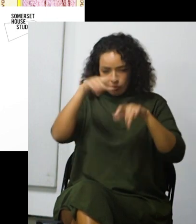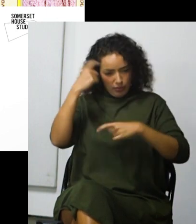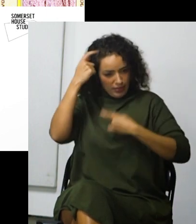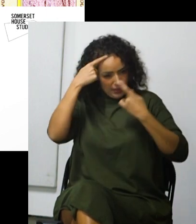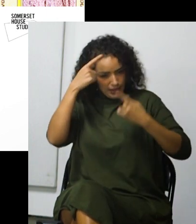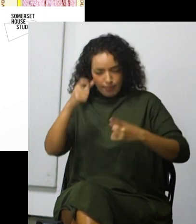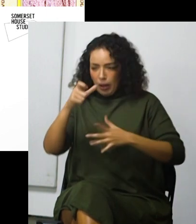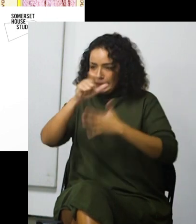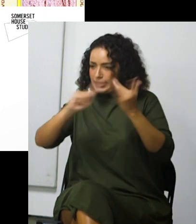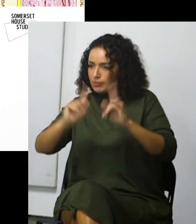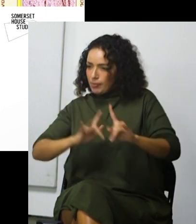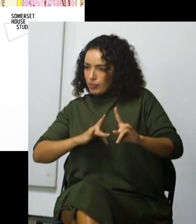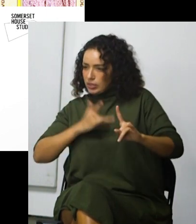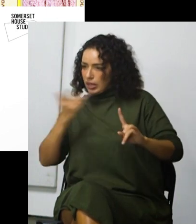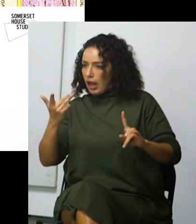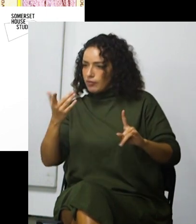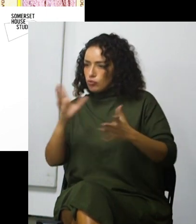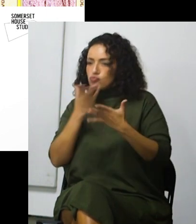horizons, and